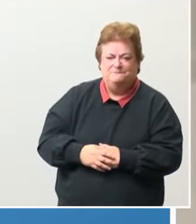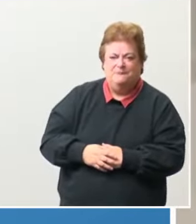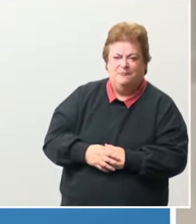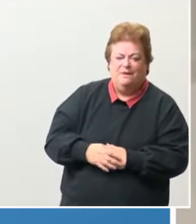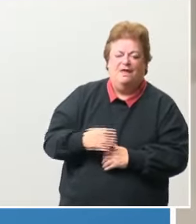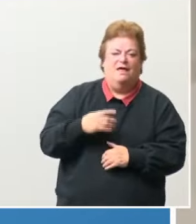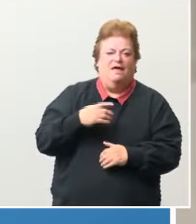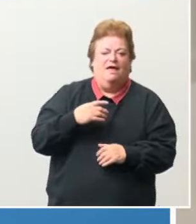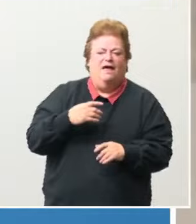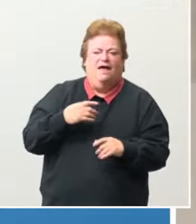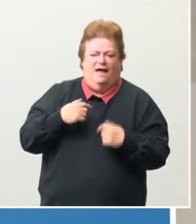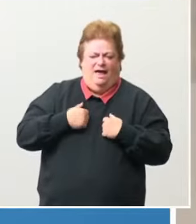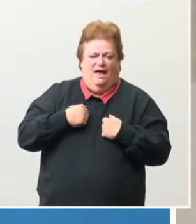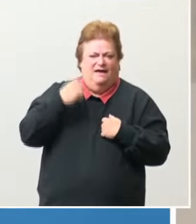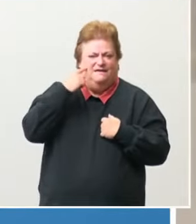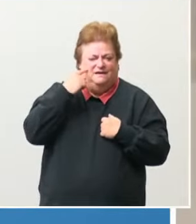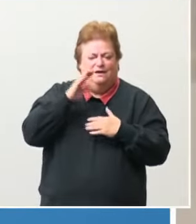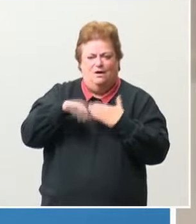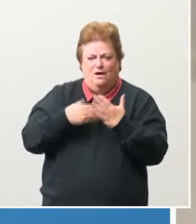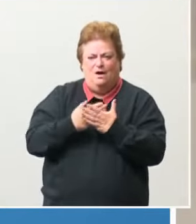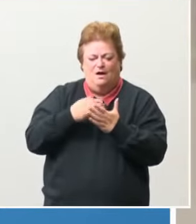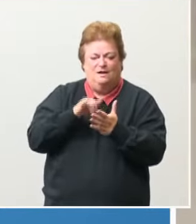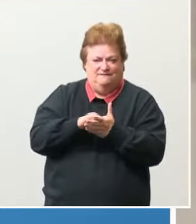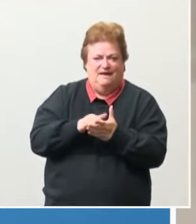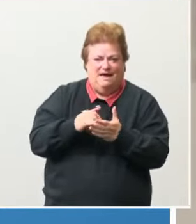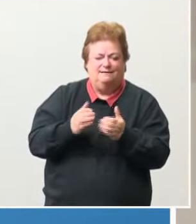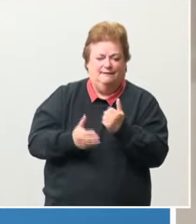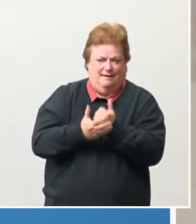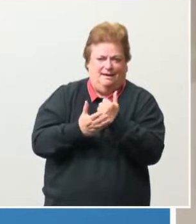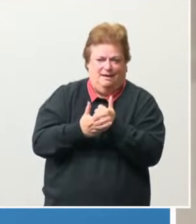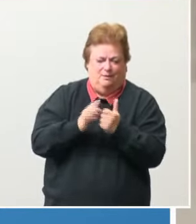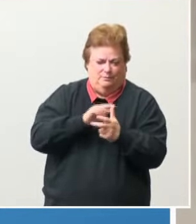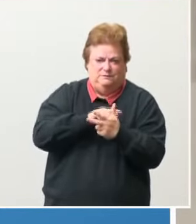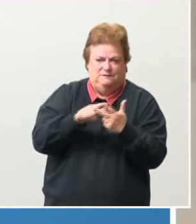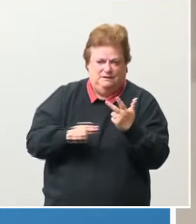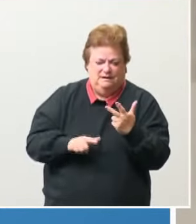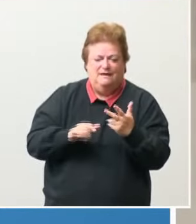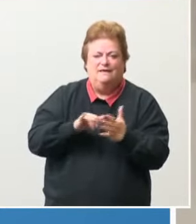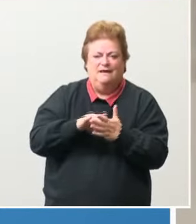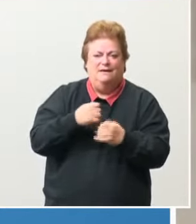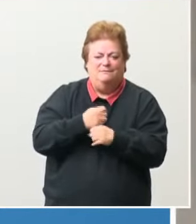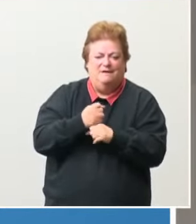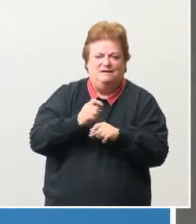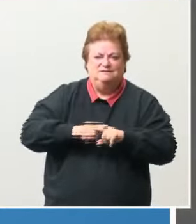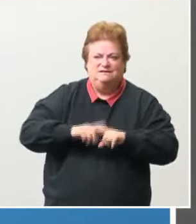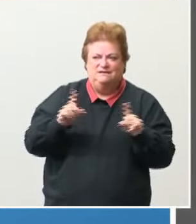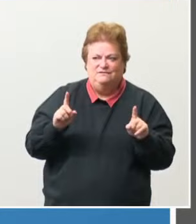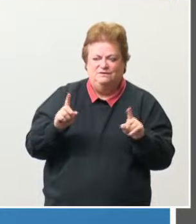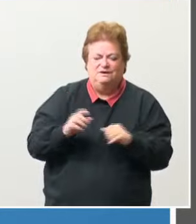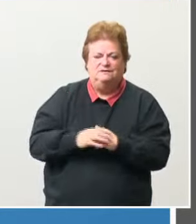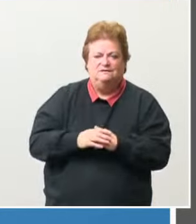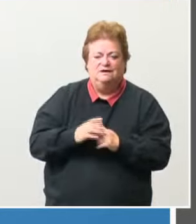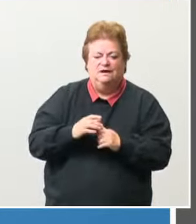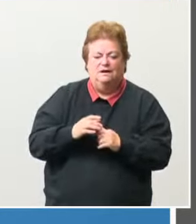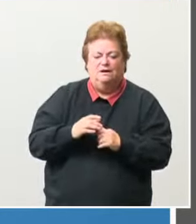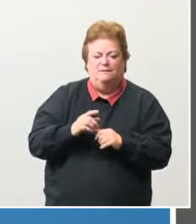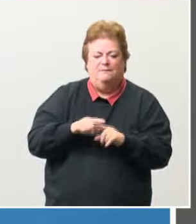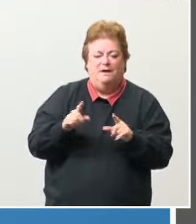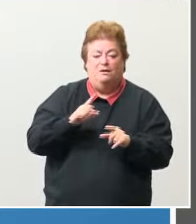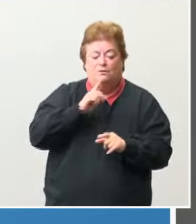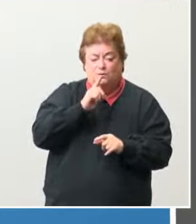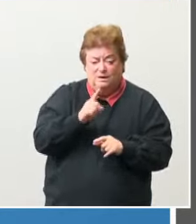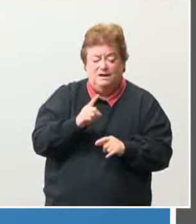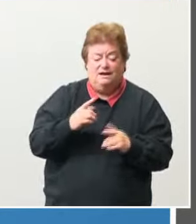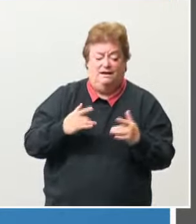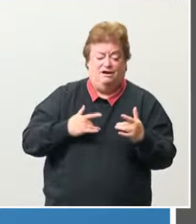That is really helping, Matt. We do know that it makes a difference in what's happening, but what's